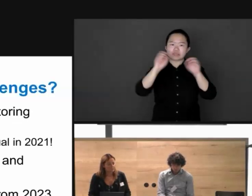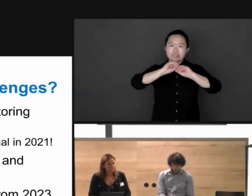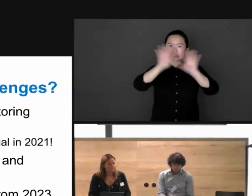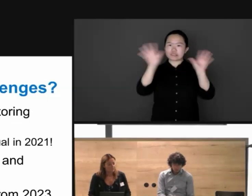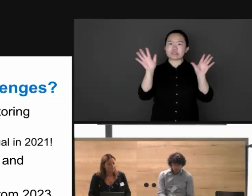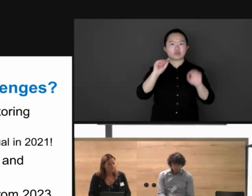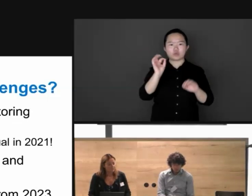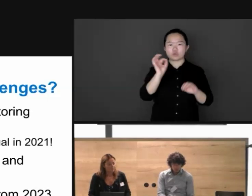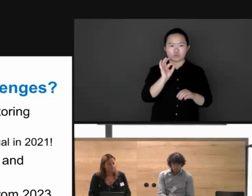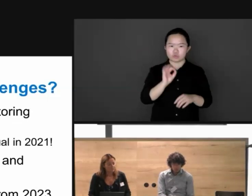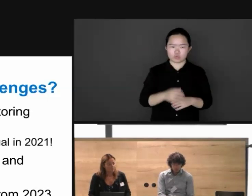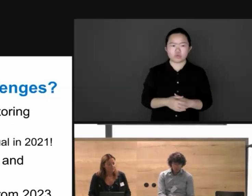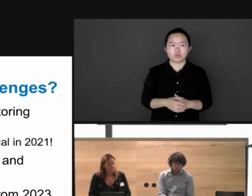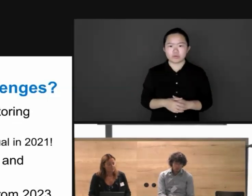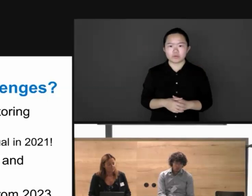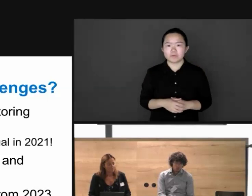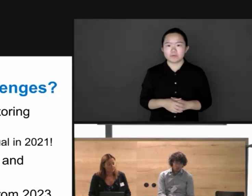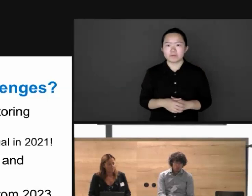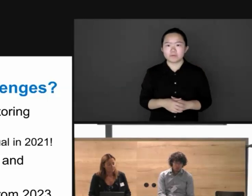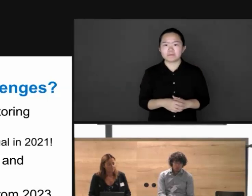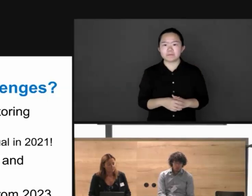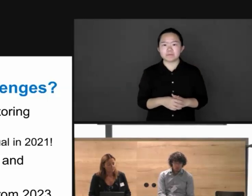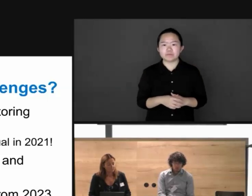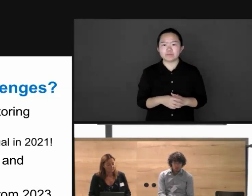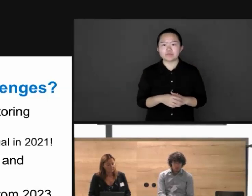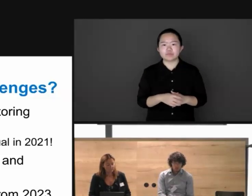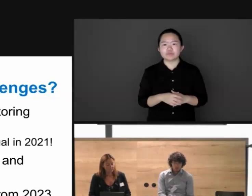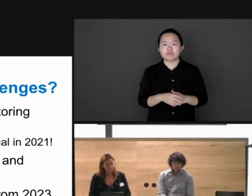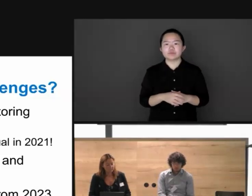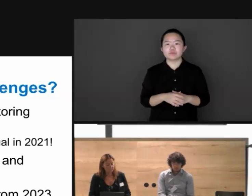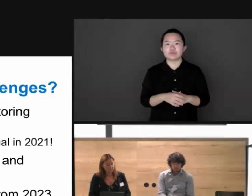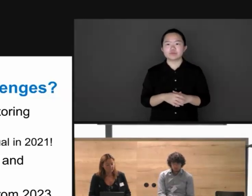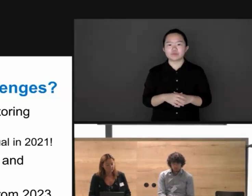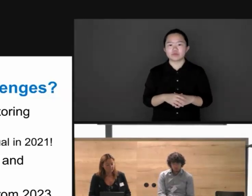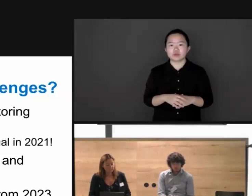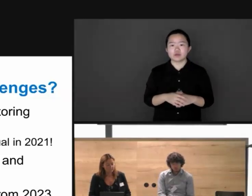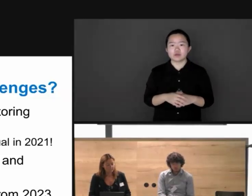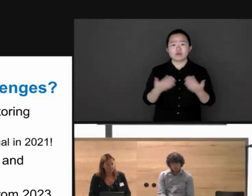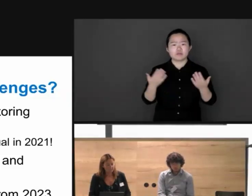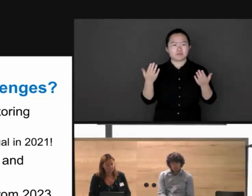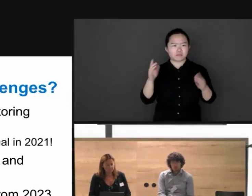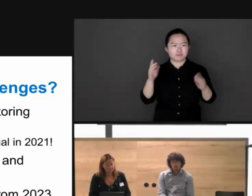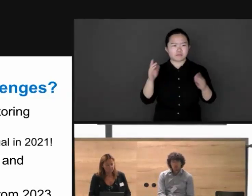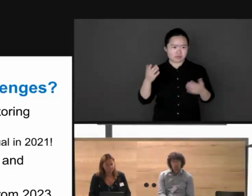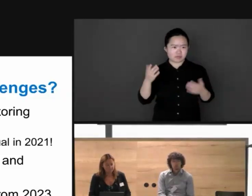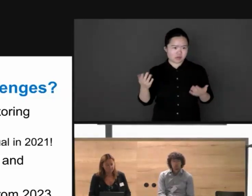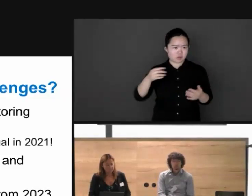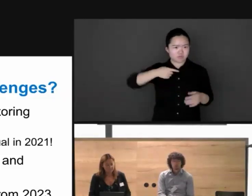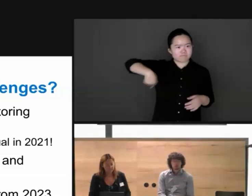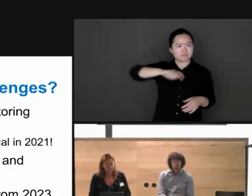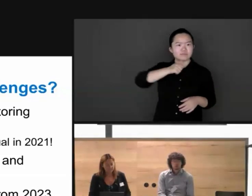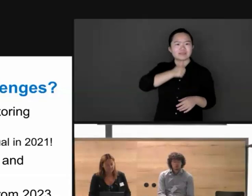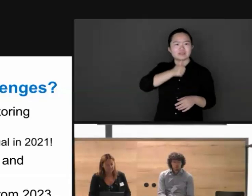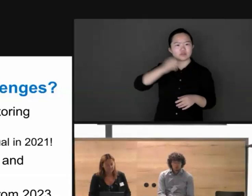But how has the Estonian methodology come to be in this state over the years, and what have been the ways